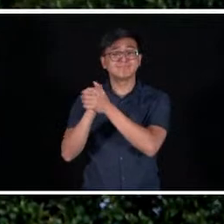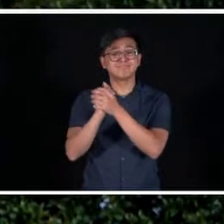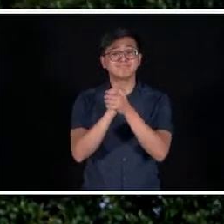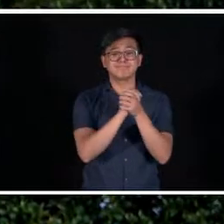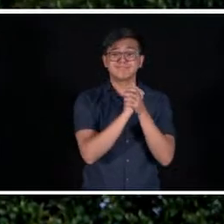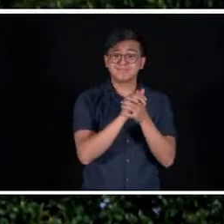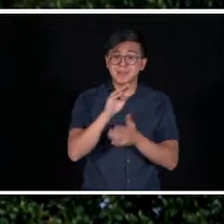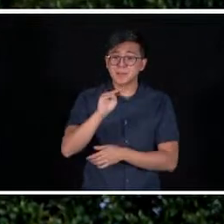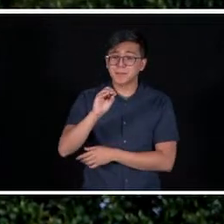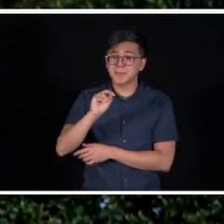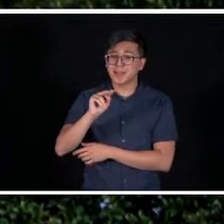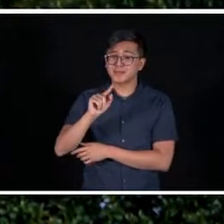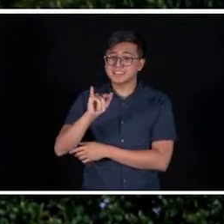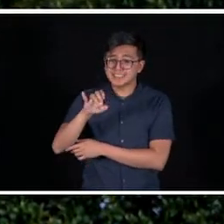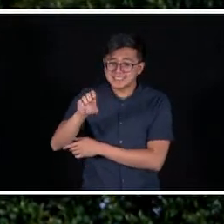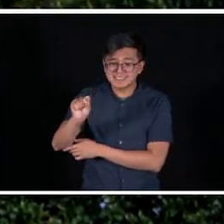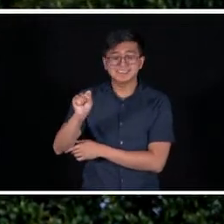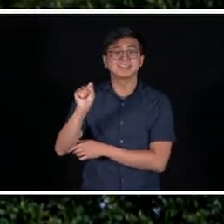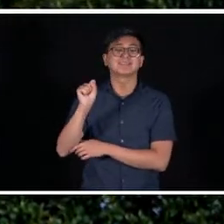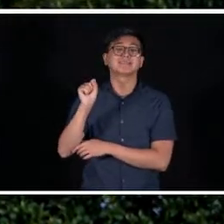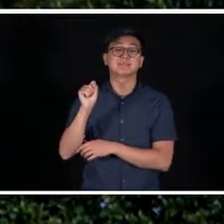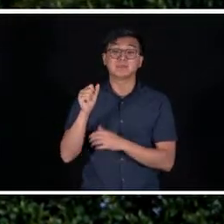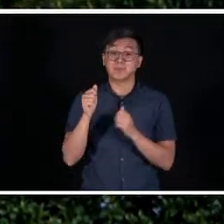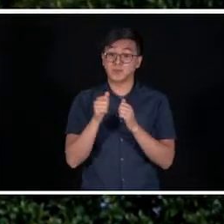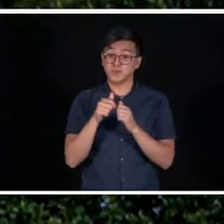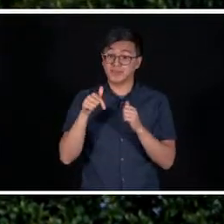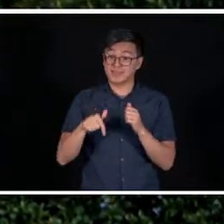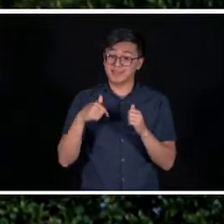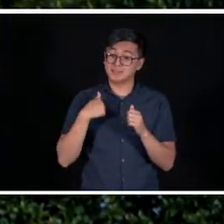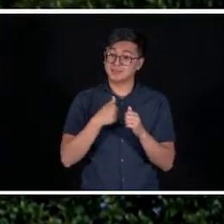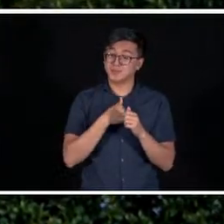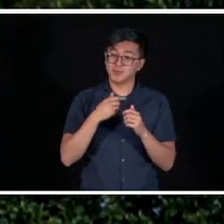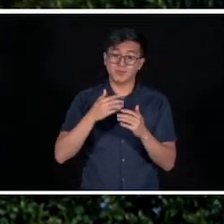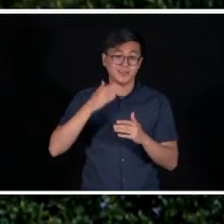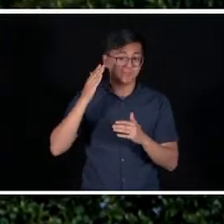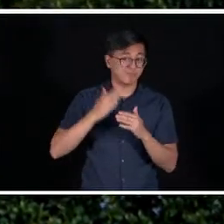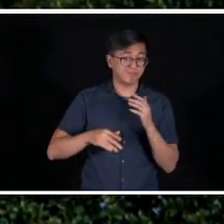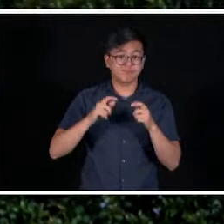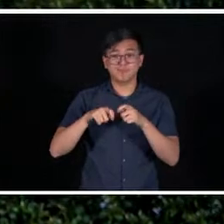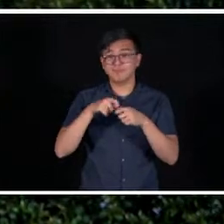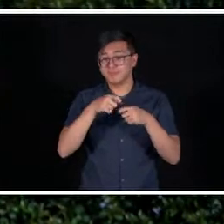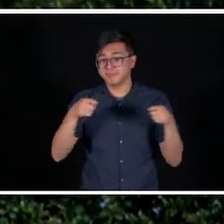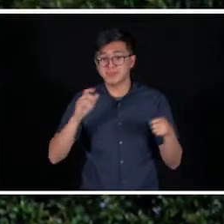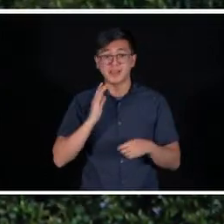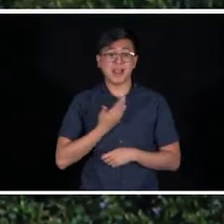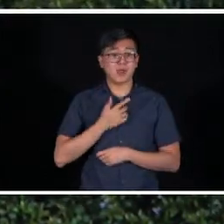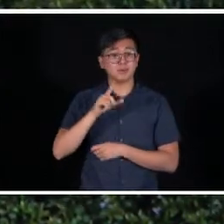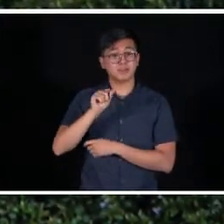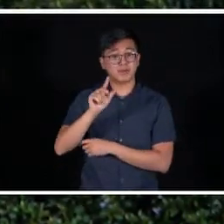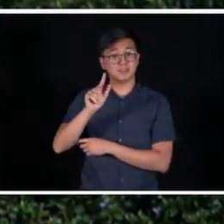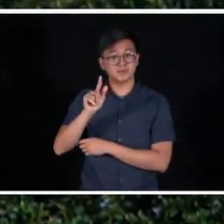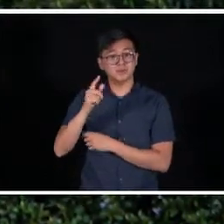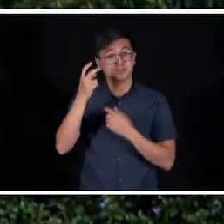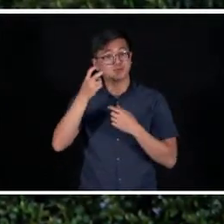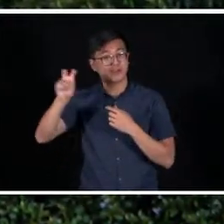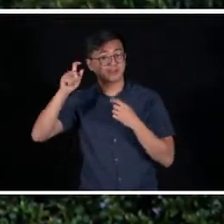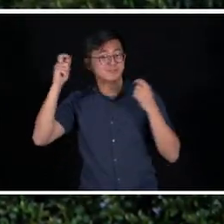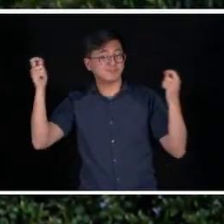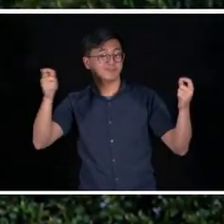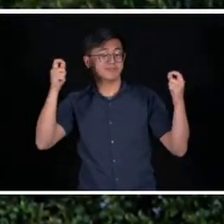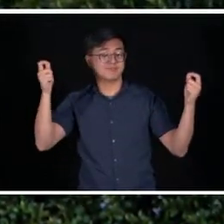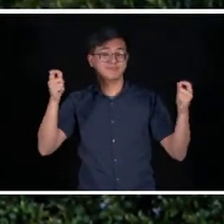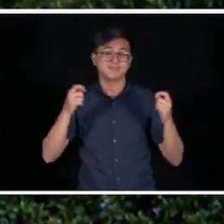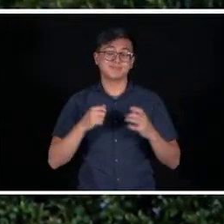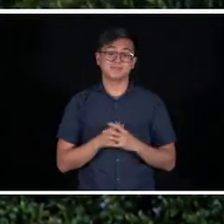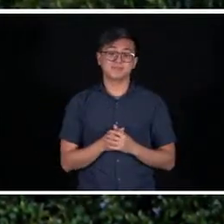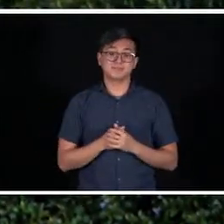congratulations, Mounties. With this, we conclude our 2023 Transfer Achievement Celebration.